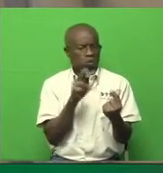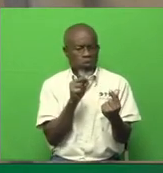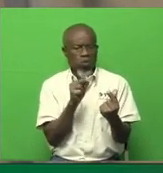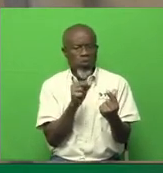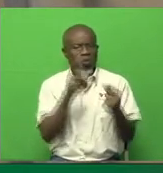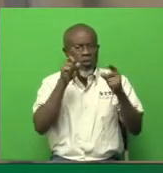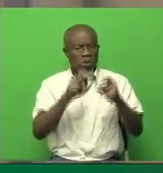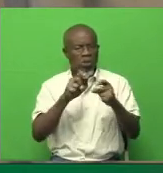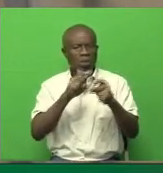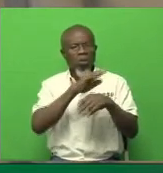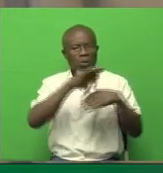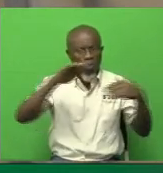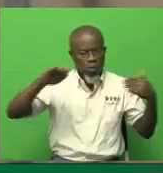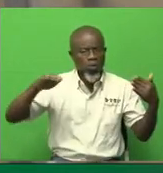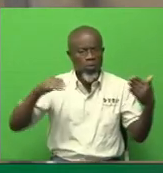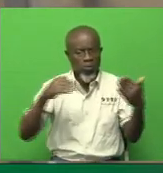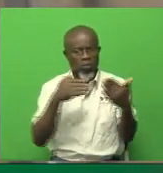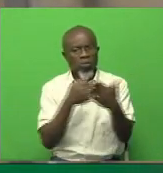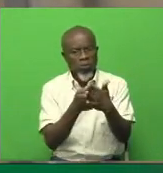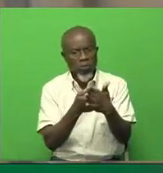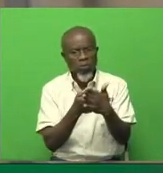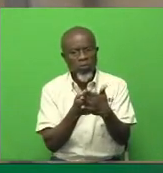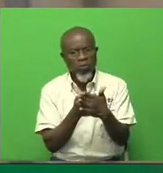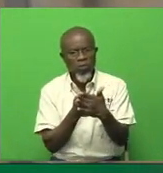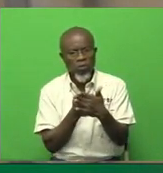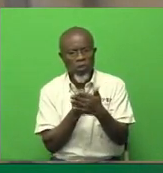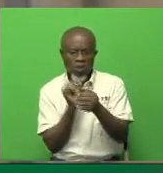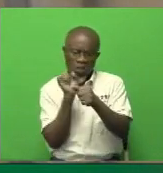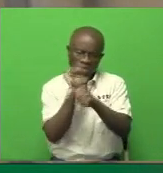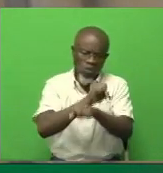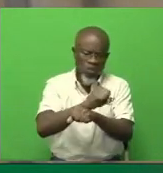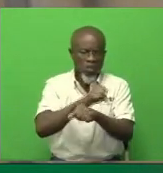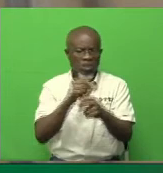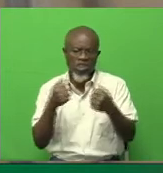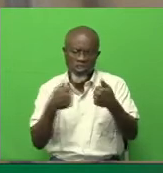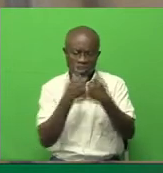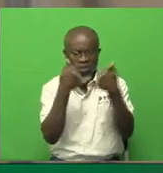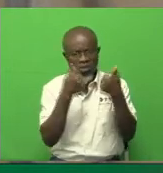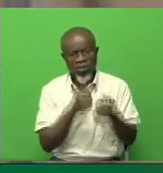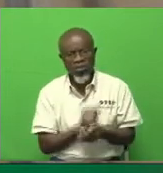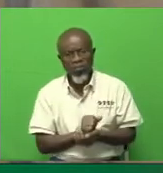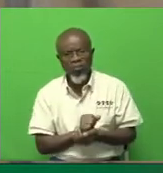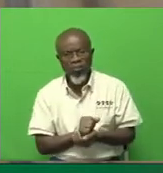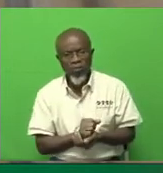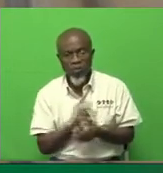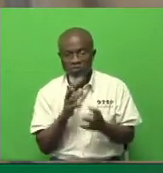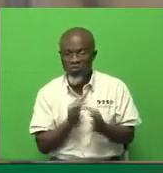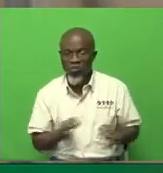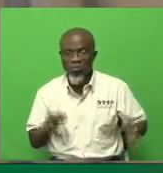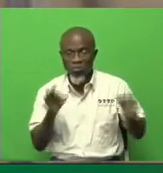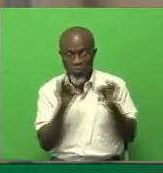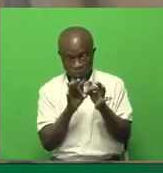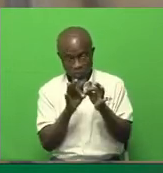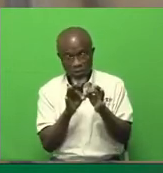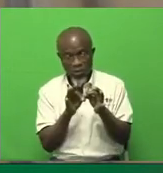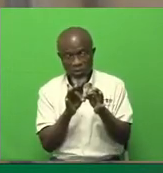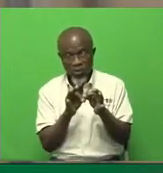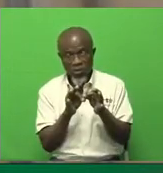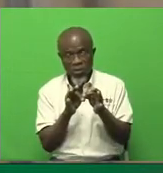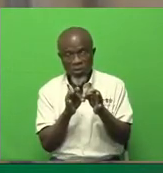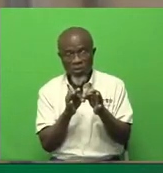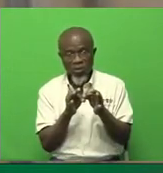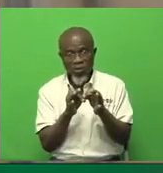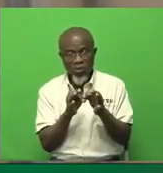necessary to some of the challenges that we face so important factor that will lead to success